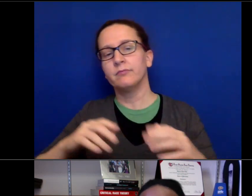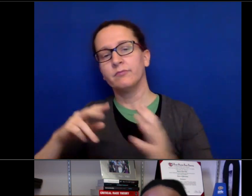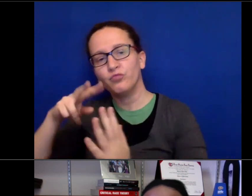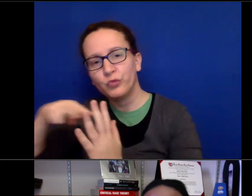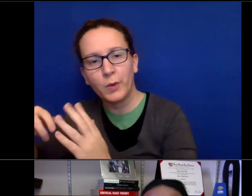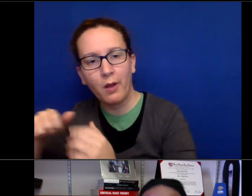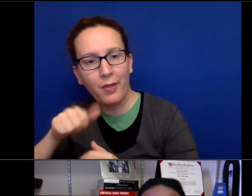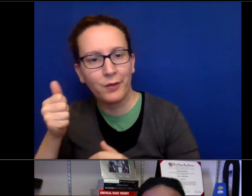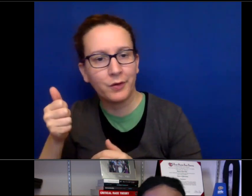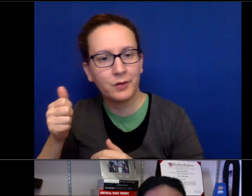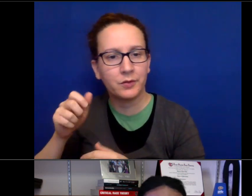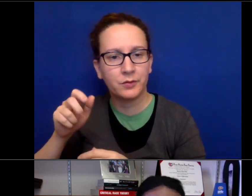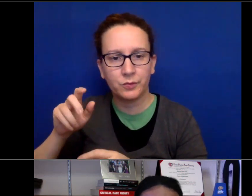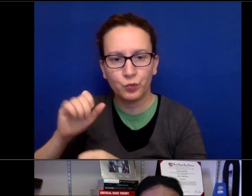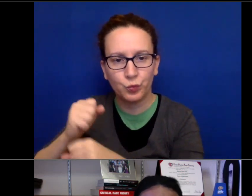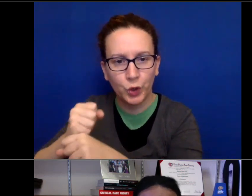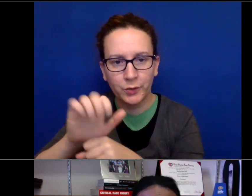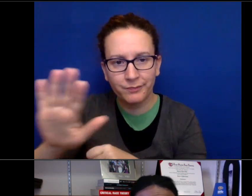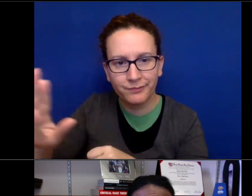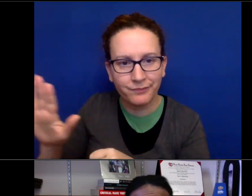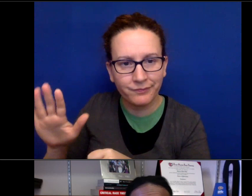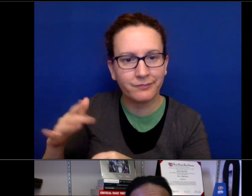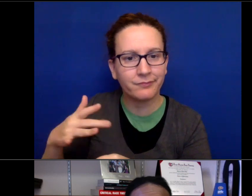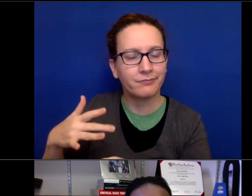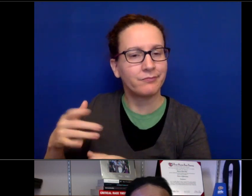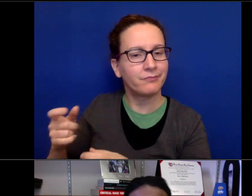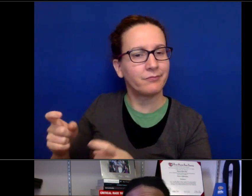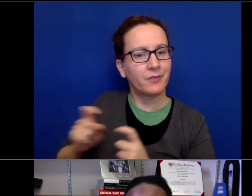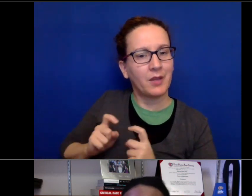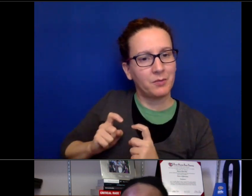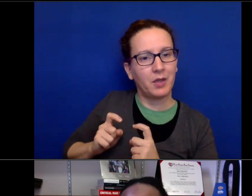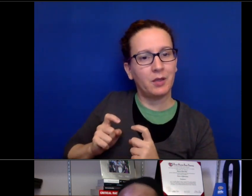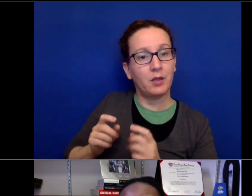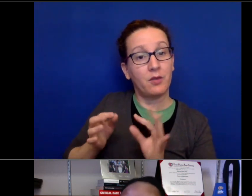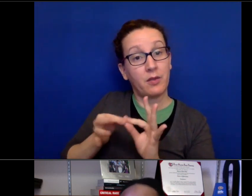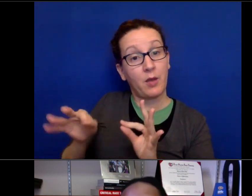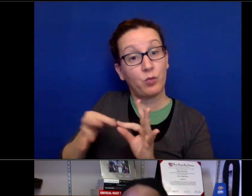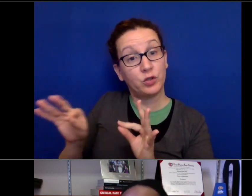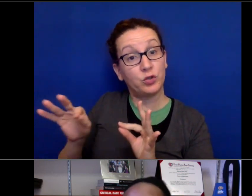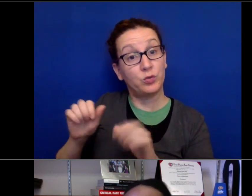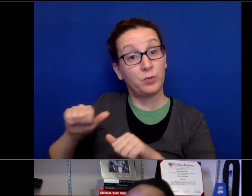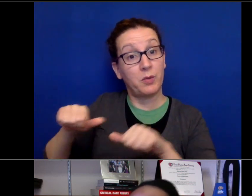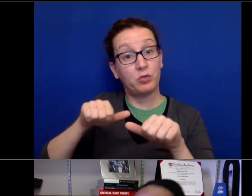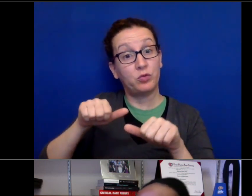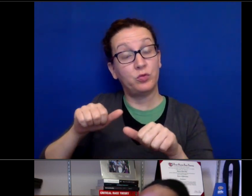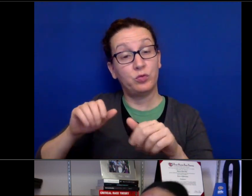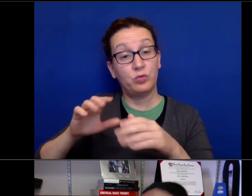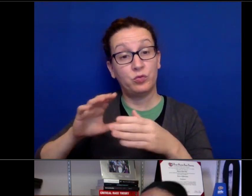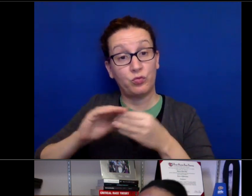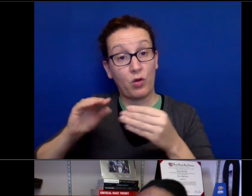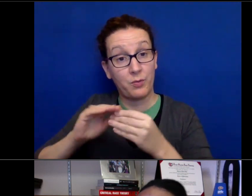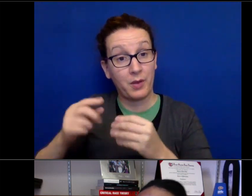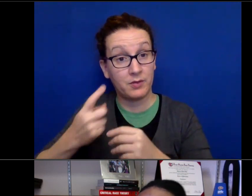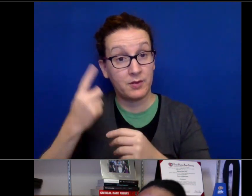at other people's works sometimes gives me like the language to be able to talk about something.